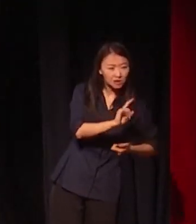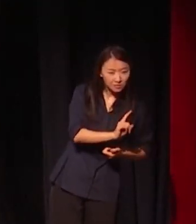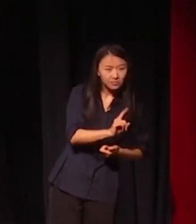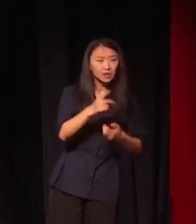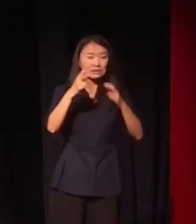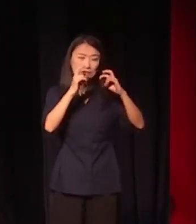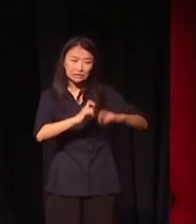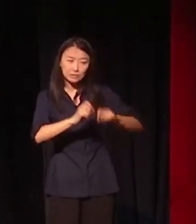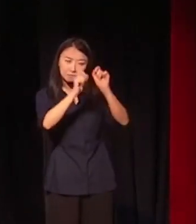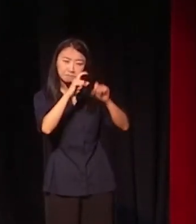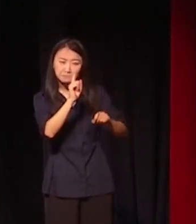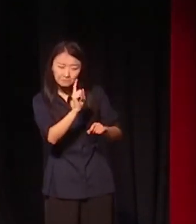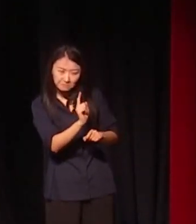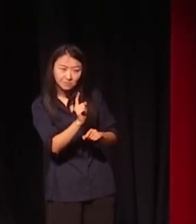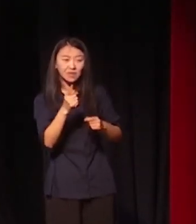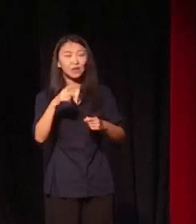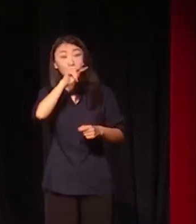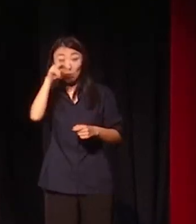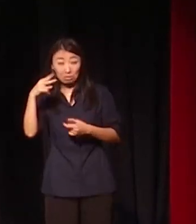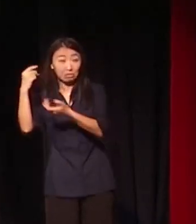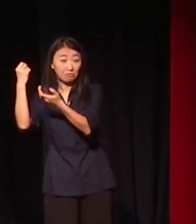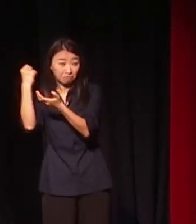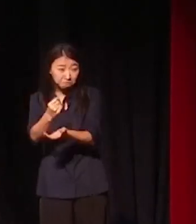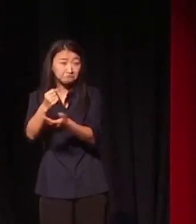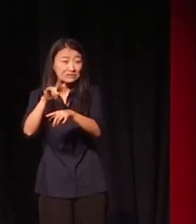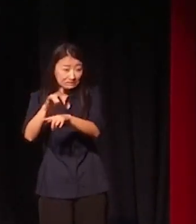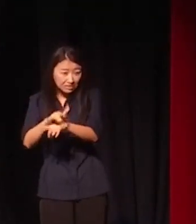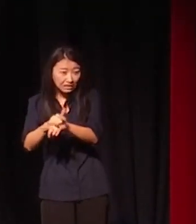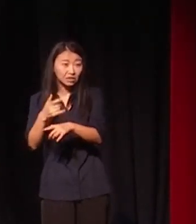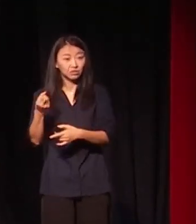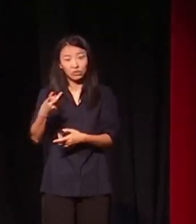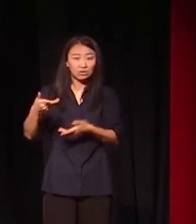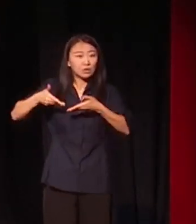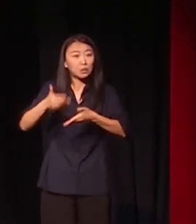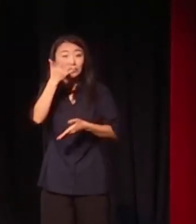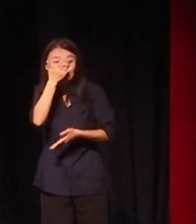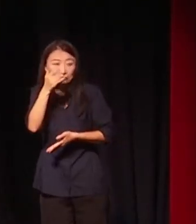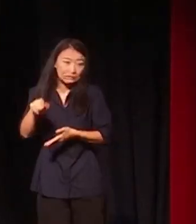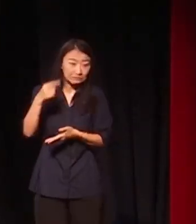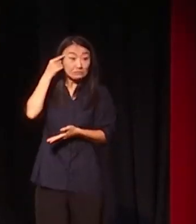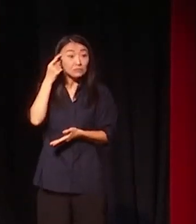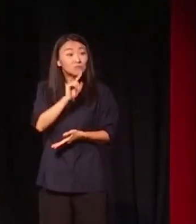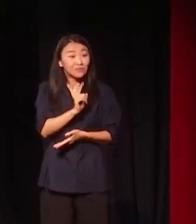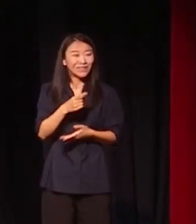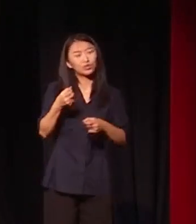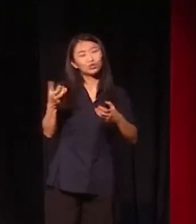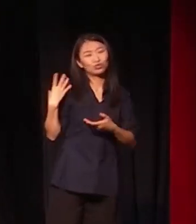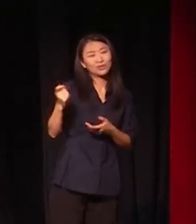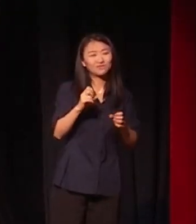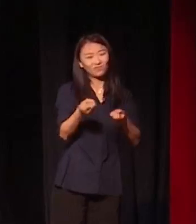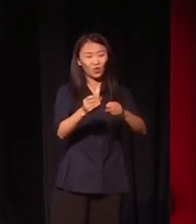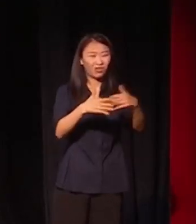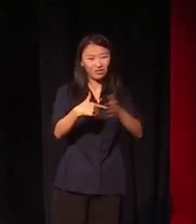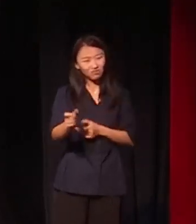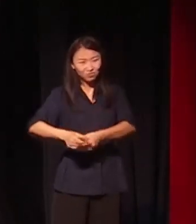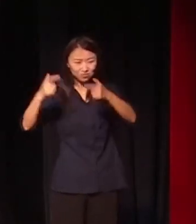sky thinking, where we can get funding to do research, what ethical tensions that might be, especially around emerging technologies, and how